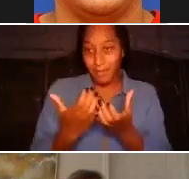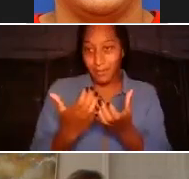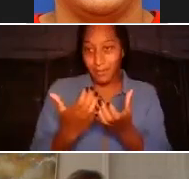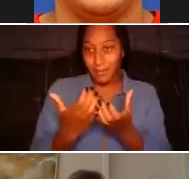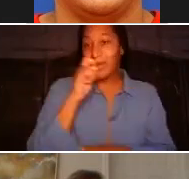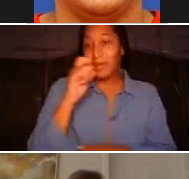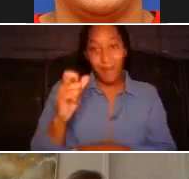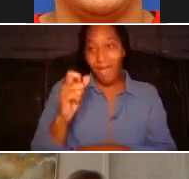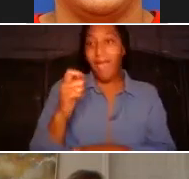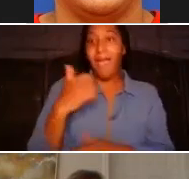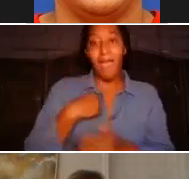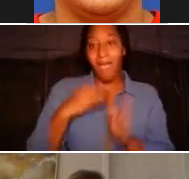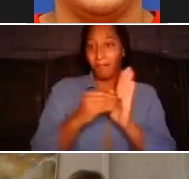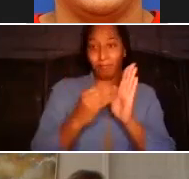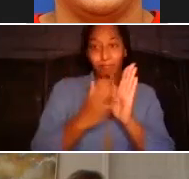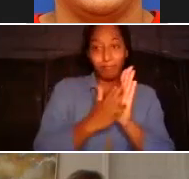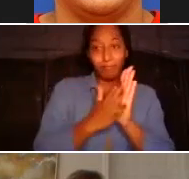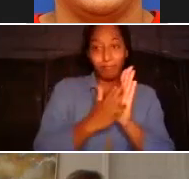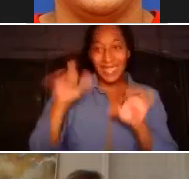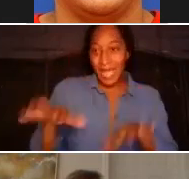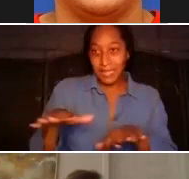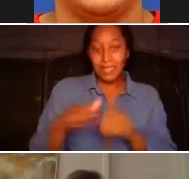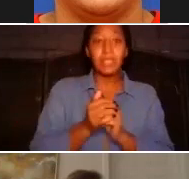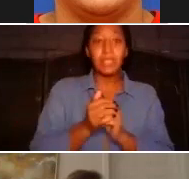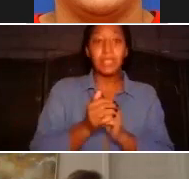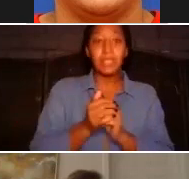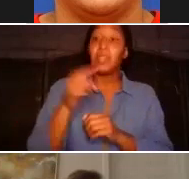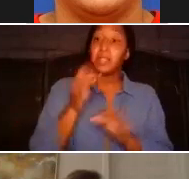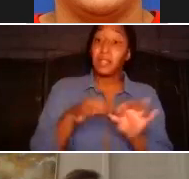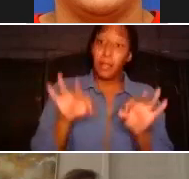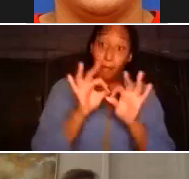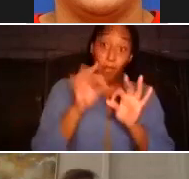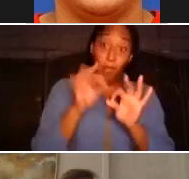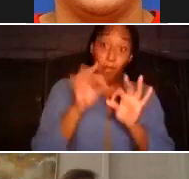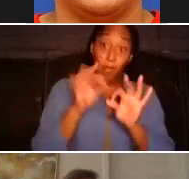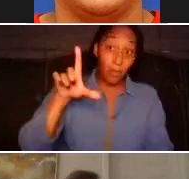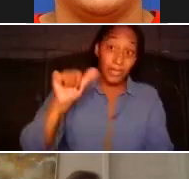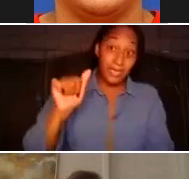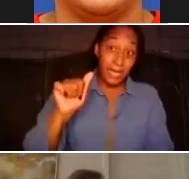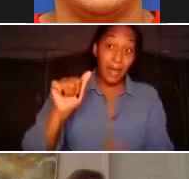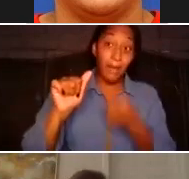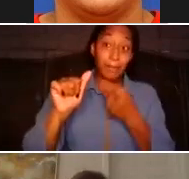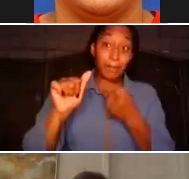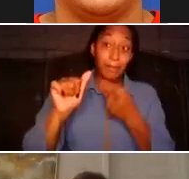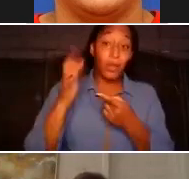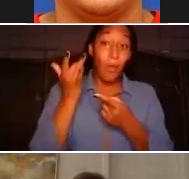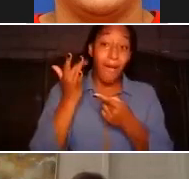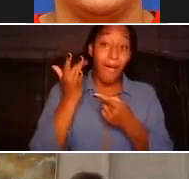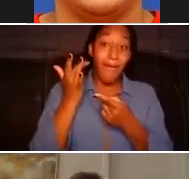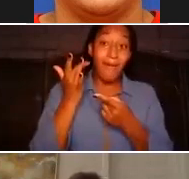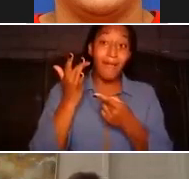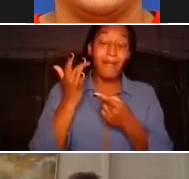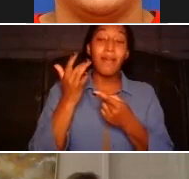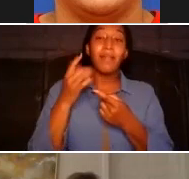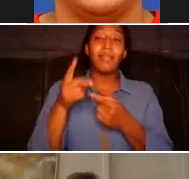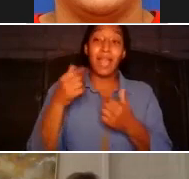put it out there because it's a very relevant topic to Louisiana, because a group out of LSU and LIGO, which is actually